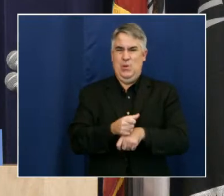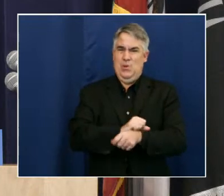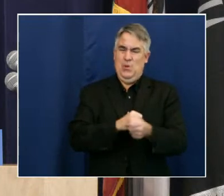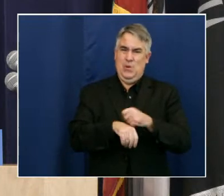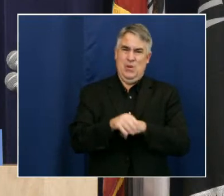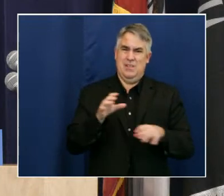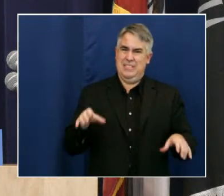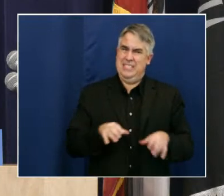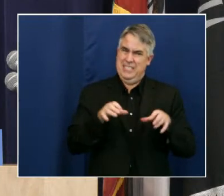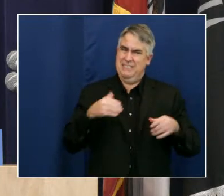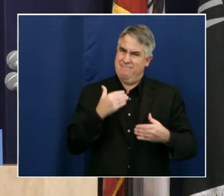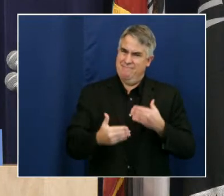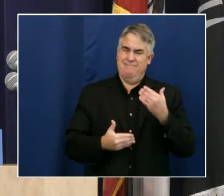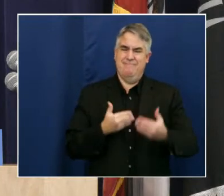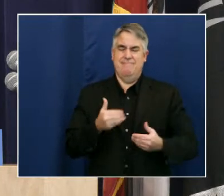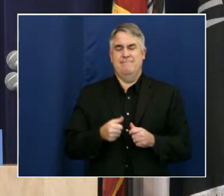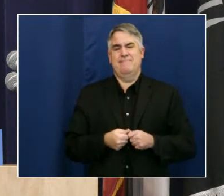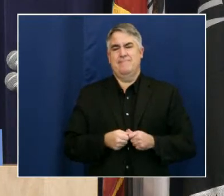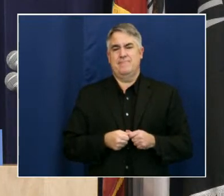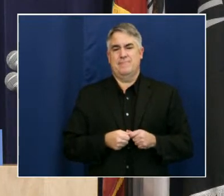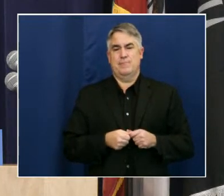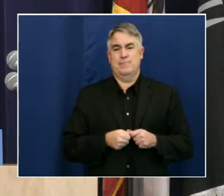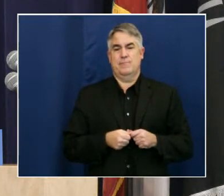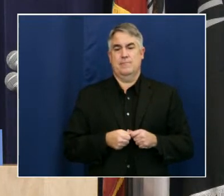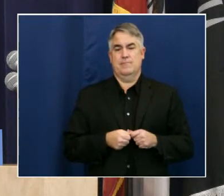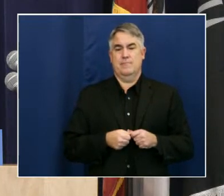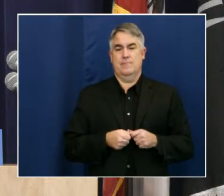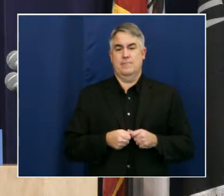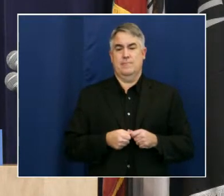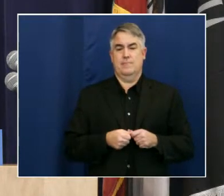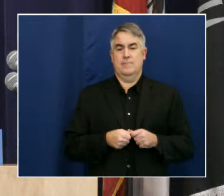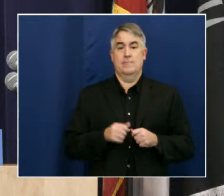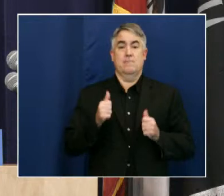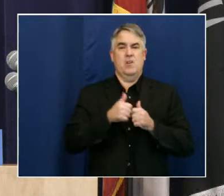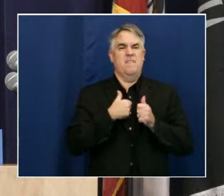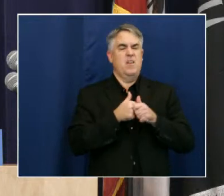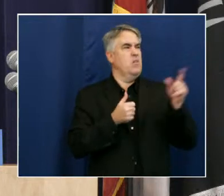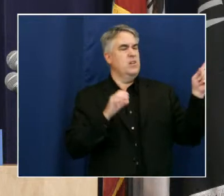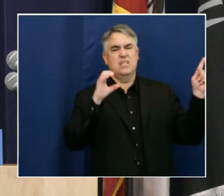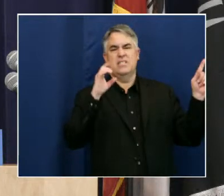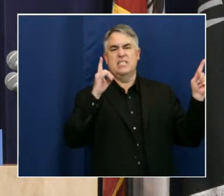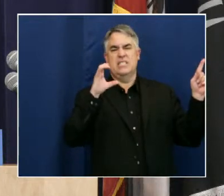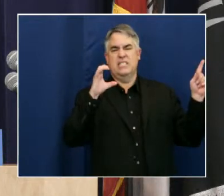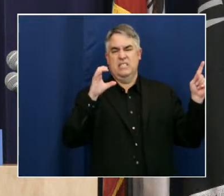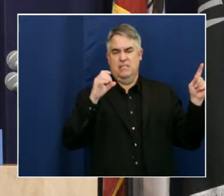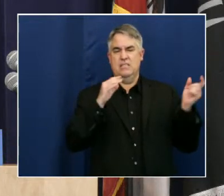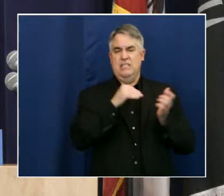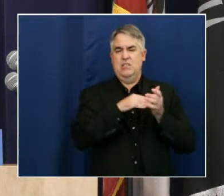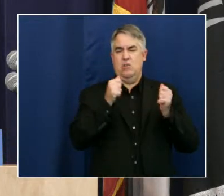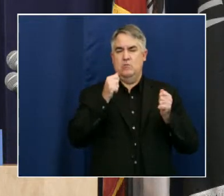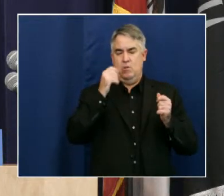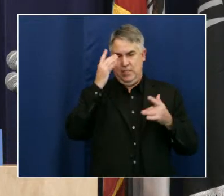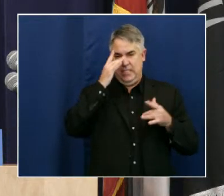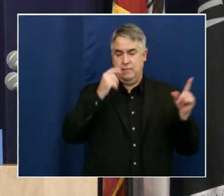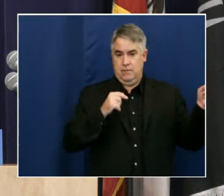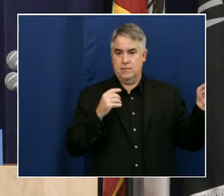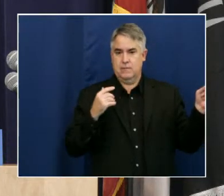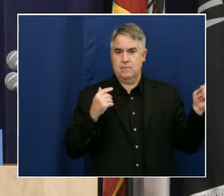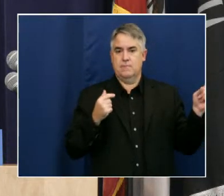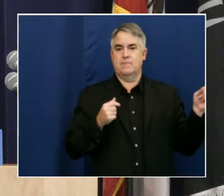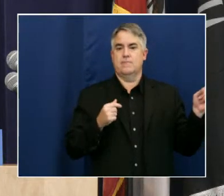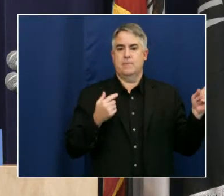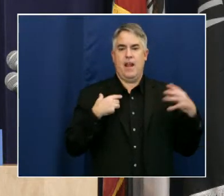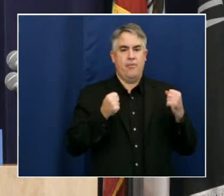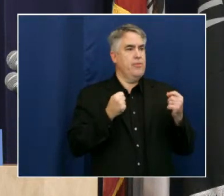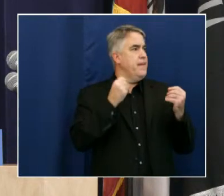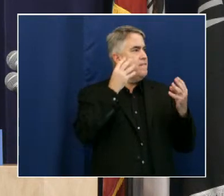distribution. While we're following the guidelines from the CDC and the California Public Health, we are also know that access to healthcare is determined by zip